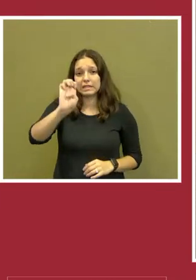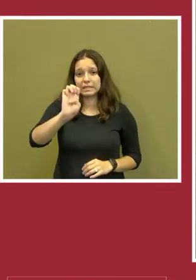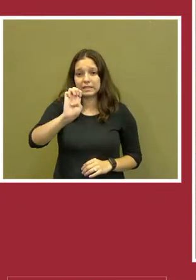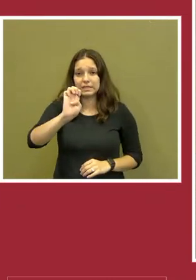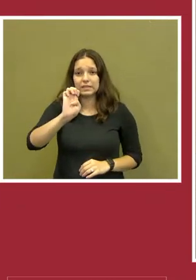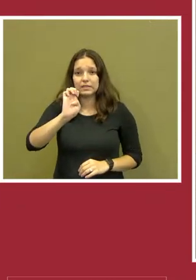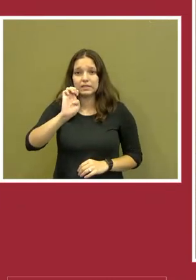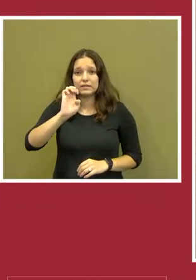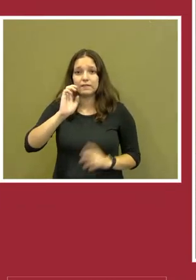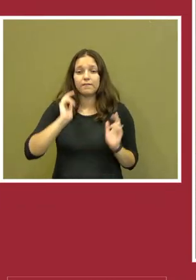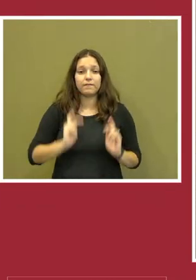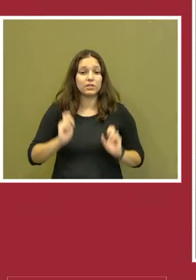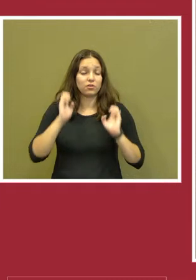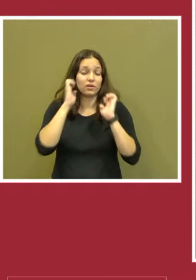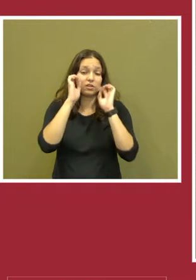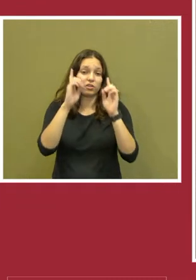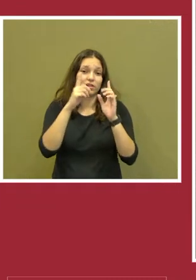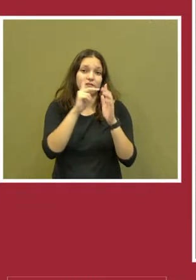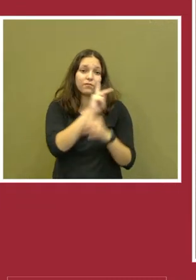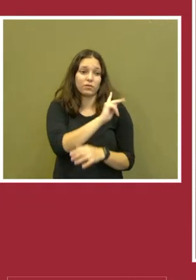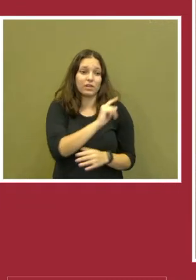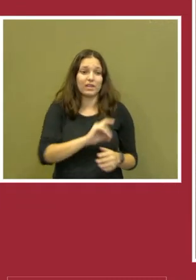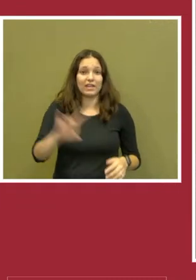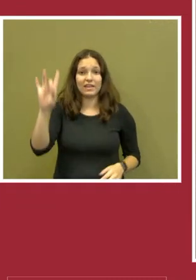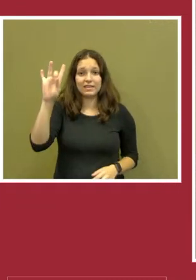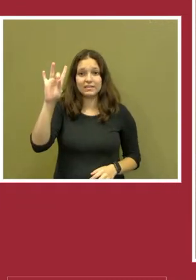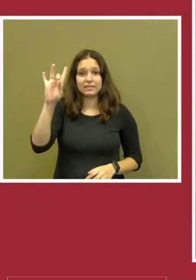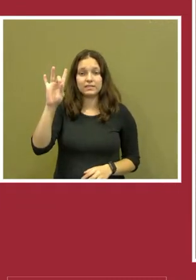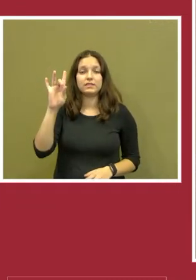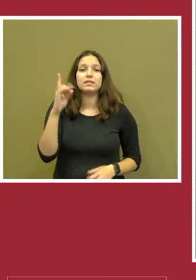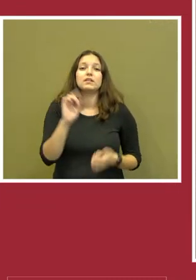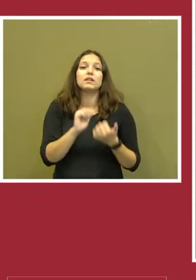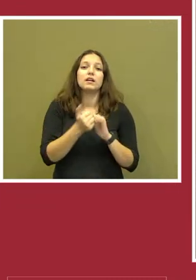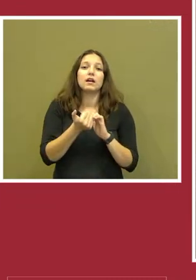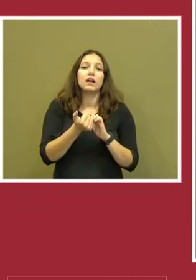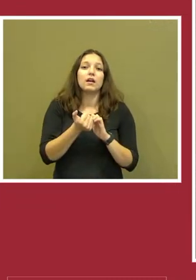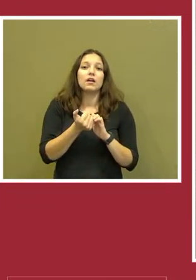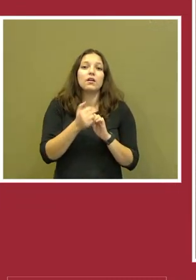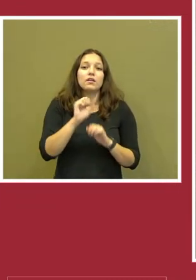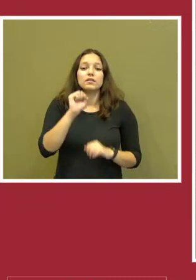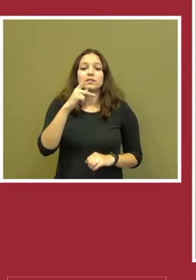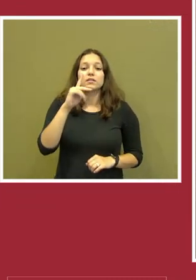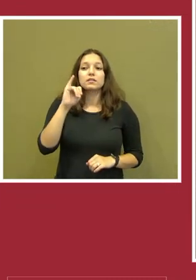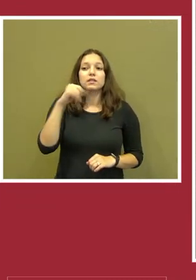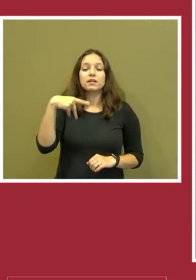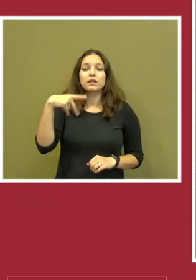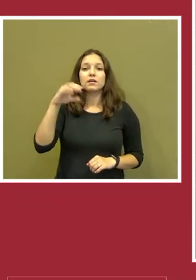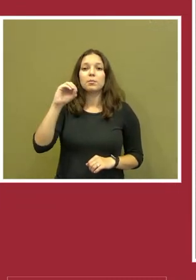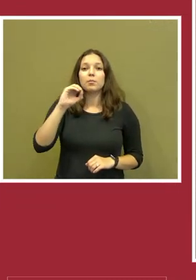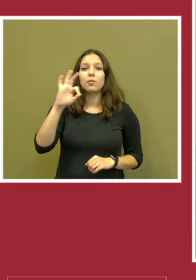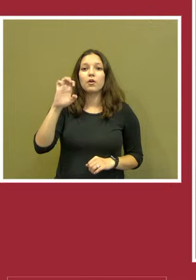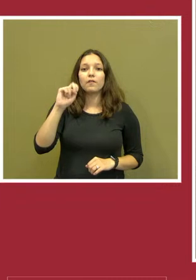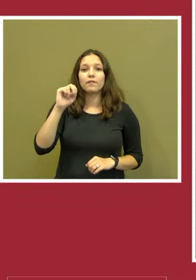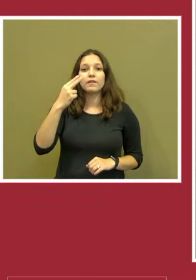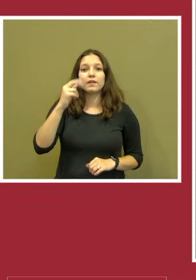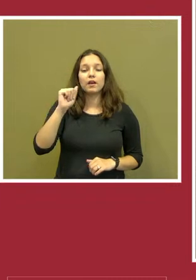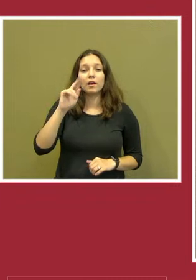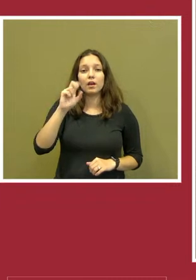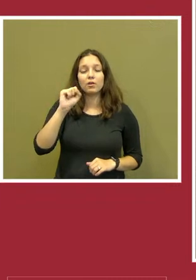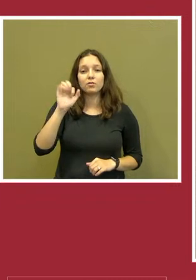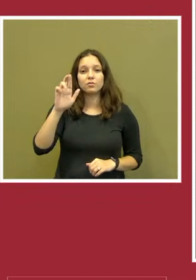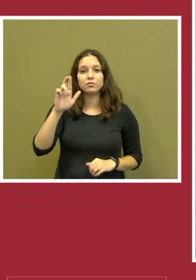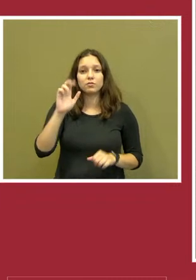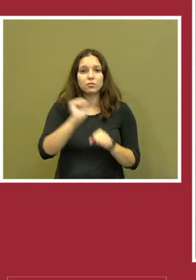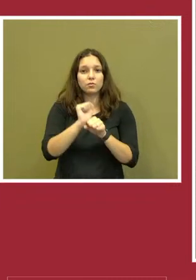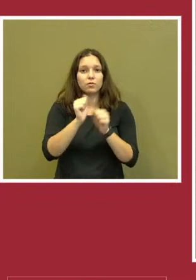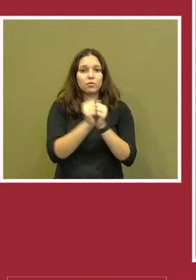education in K-8. And the way we worked, Skip Offenhauser and Tammy Doty worked with the elementary team, and